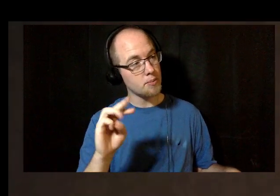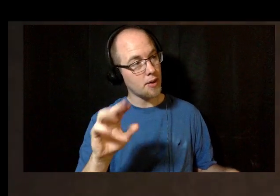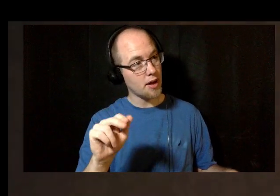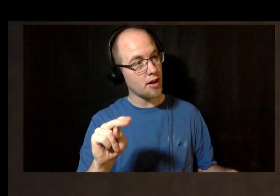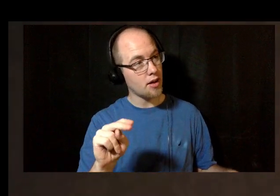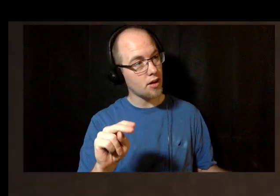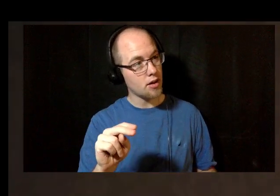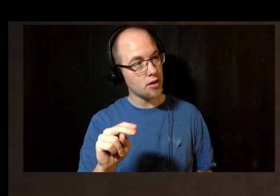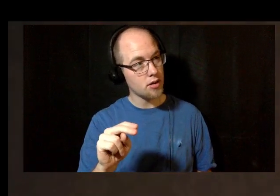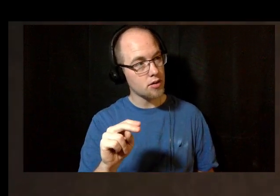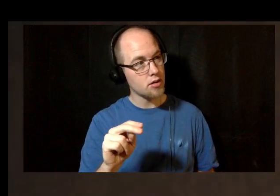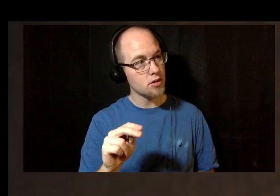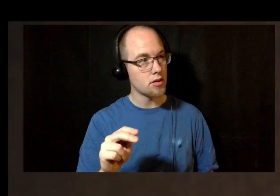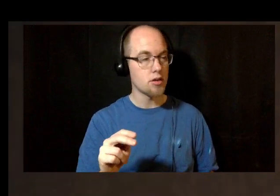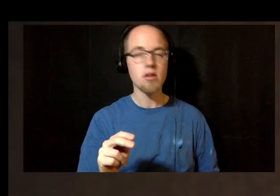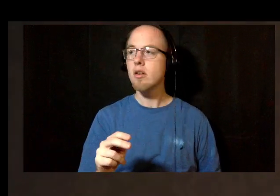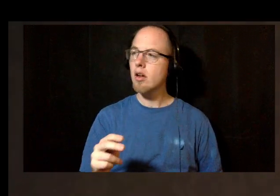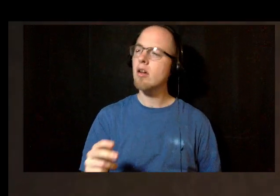Half.